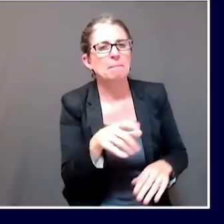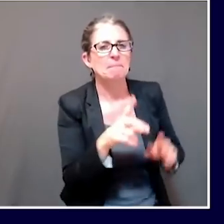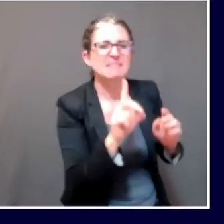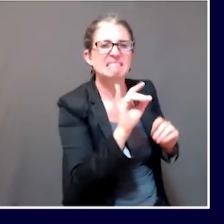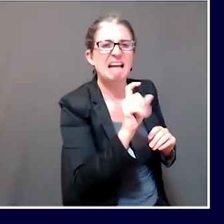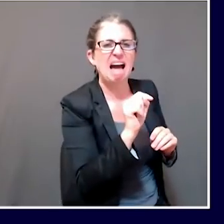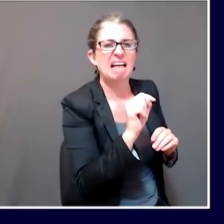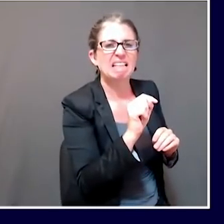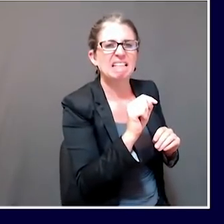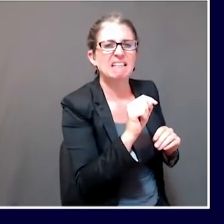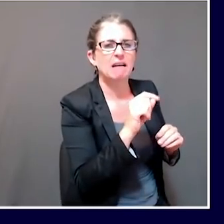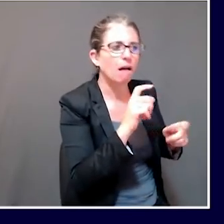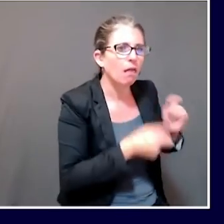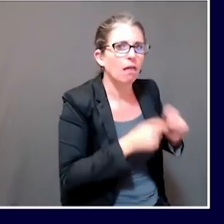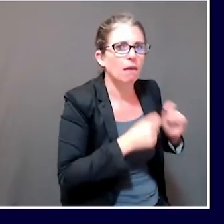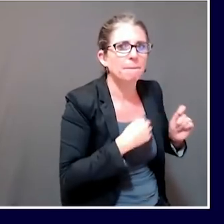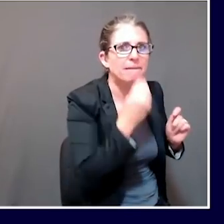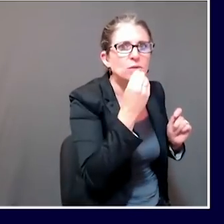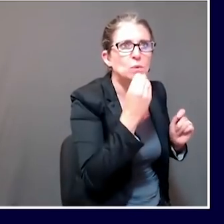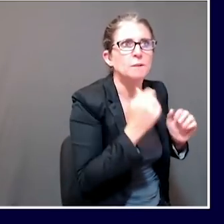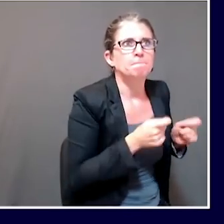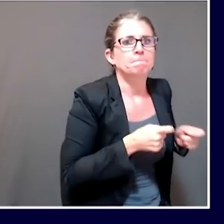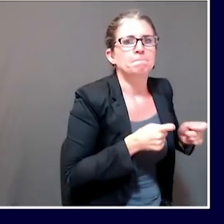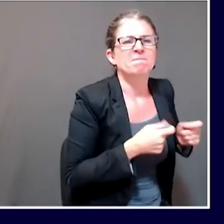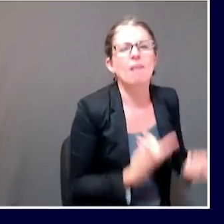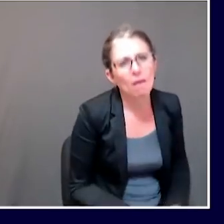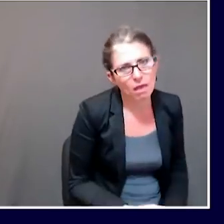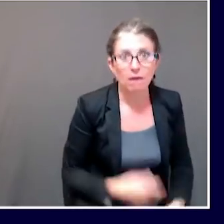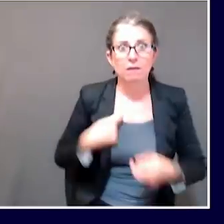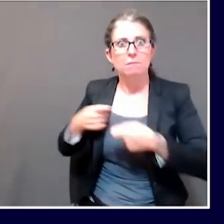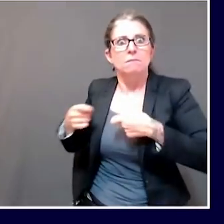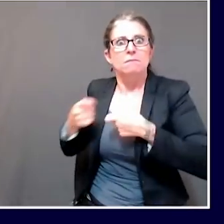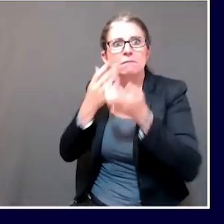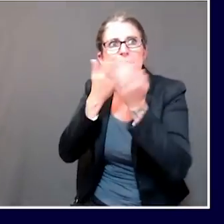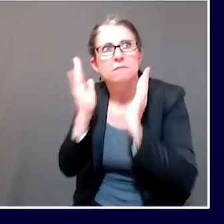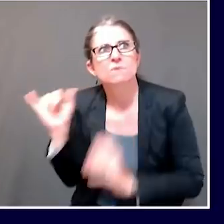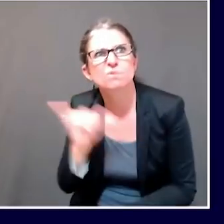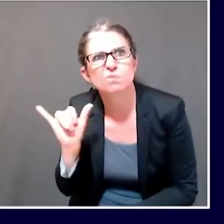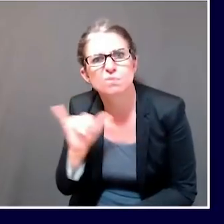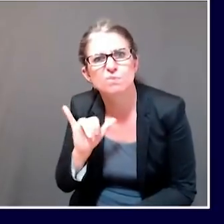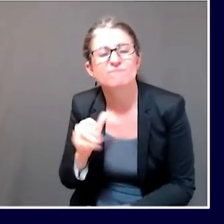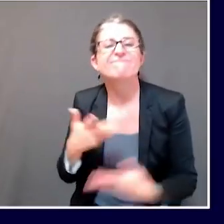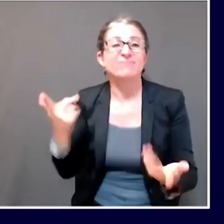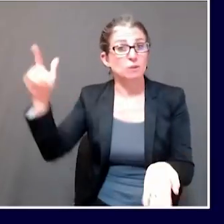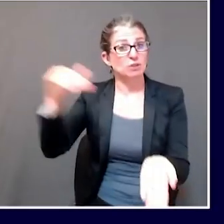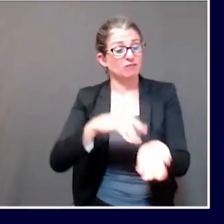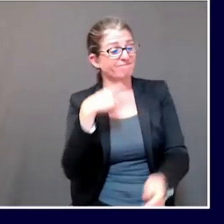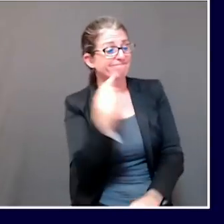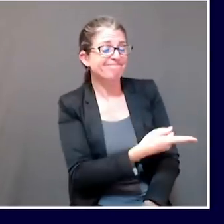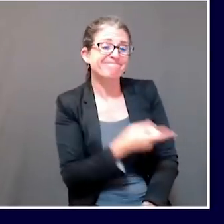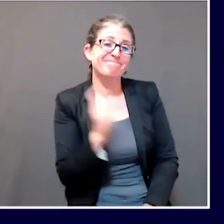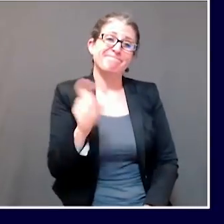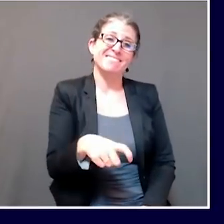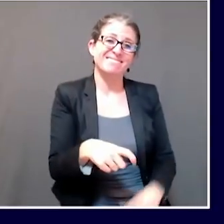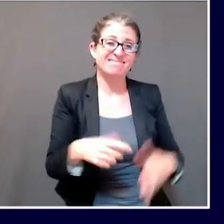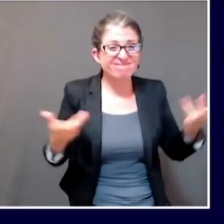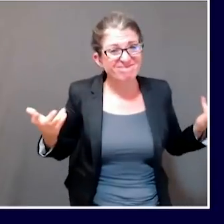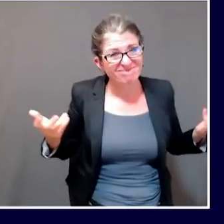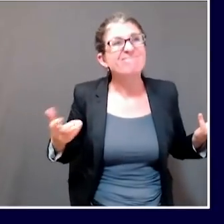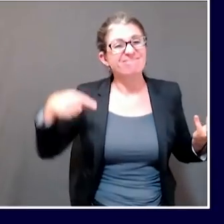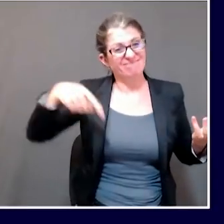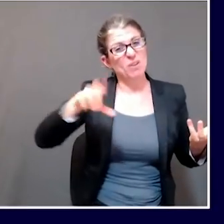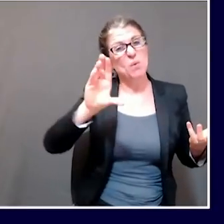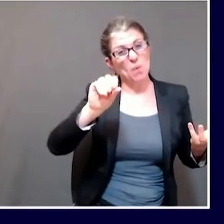Just as with diets, when your doctor tells you that a diet is needed, in the same way with face